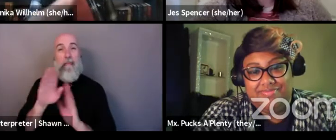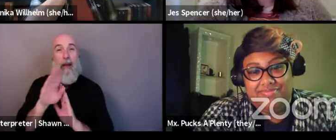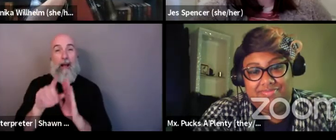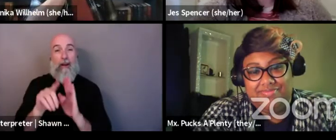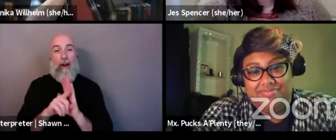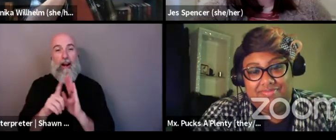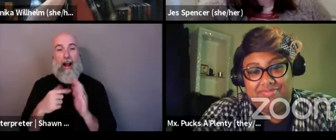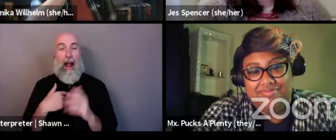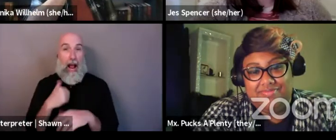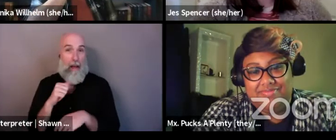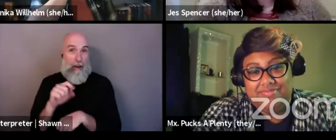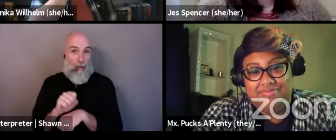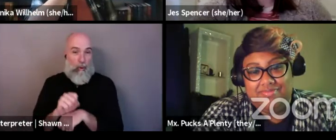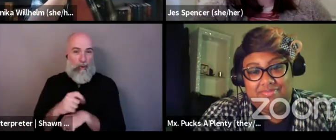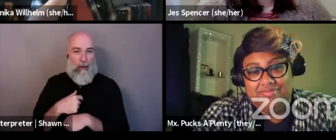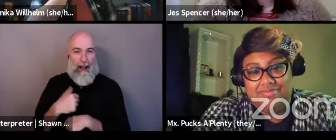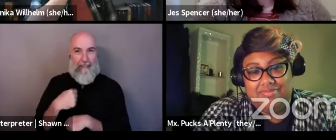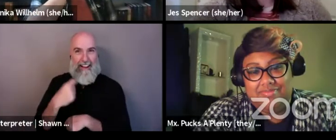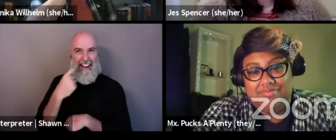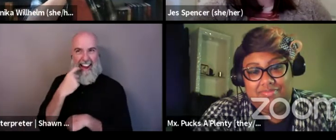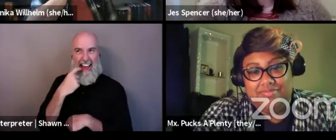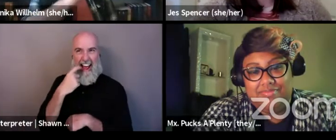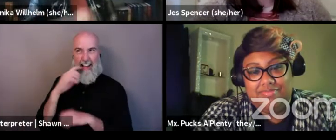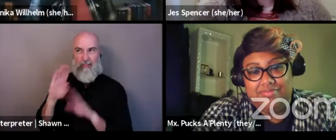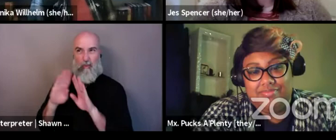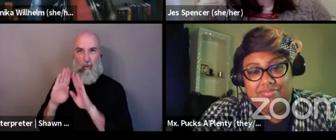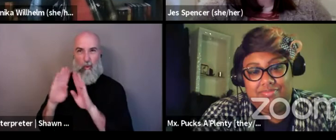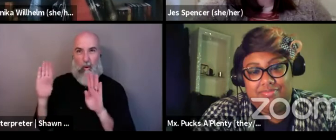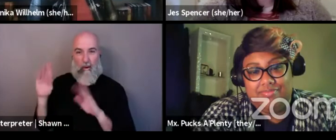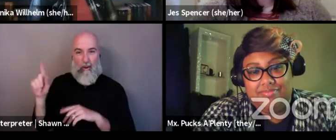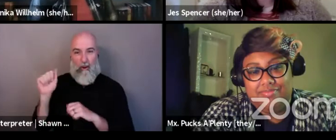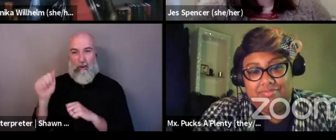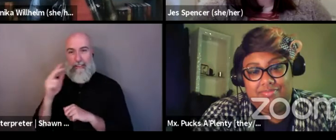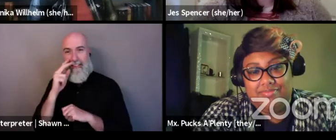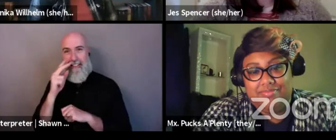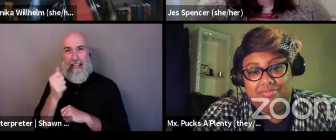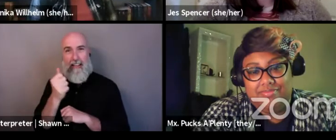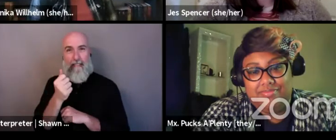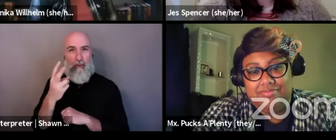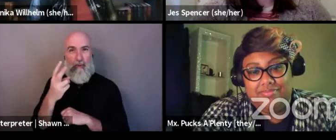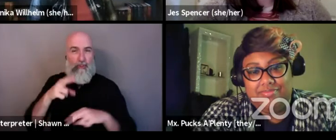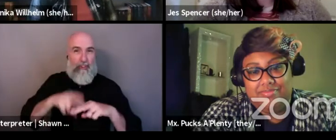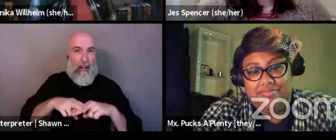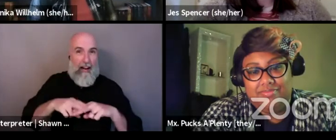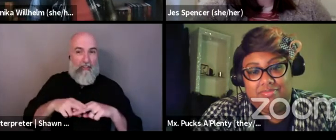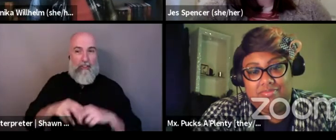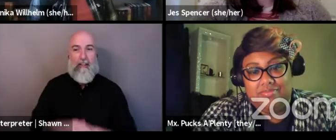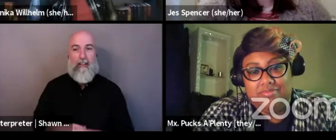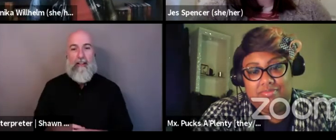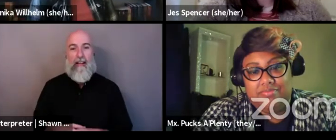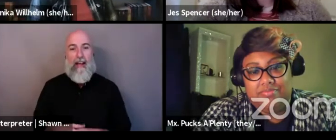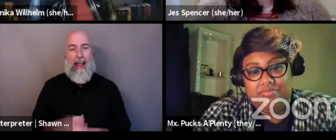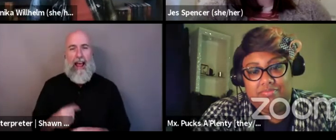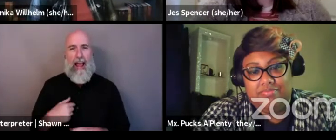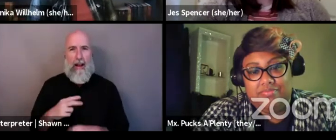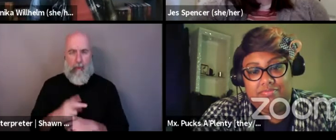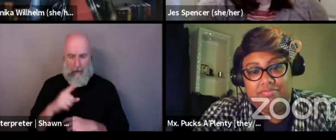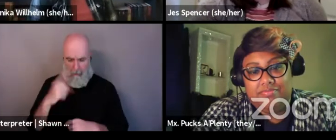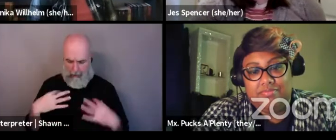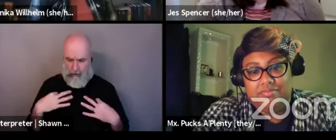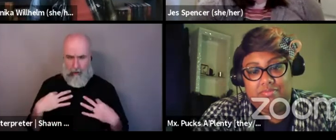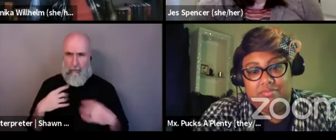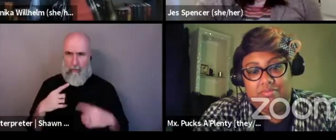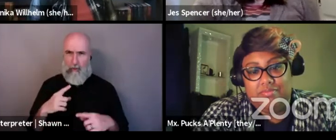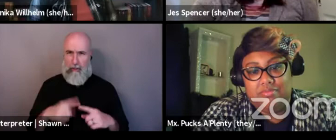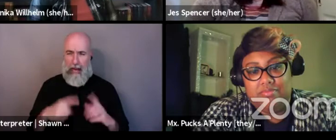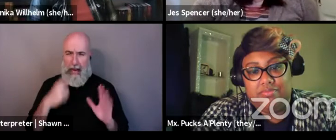background, I'm at work, so I have a glass wall behind me where you can see a couple chairs, and I'm wearing a black shirt that you can't fully